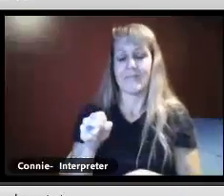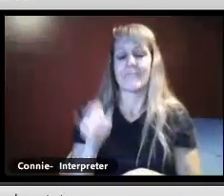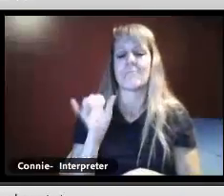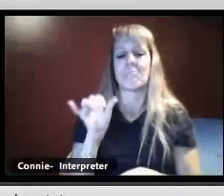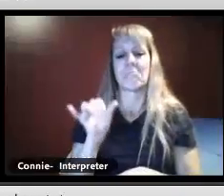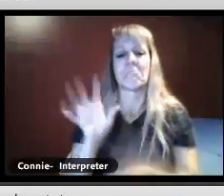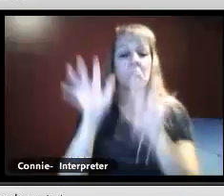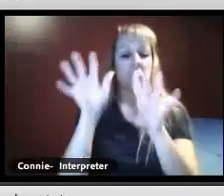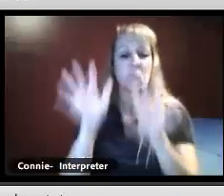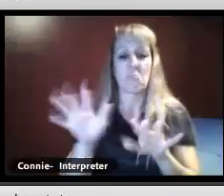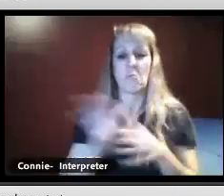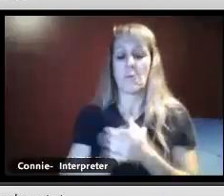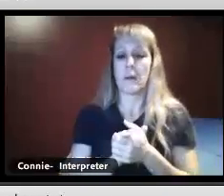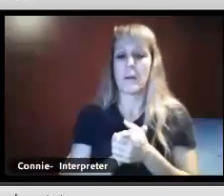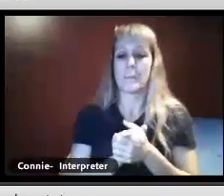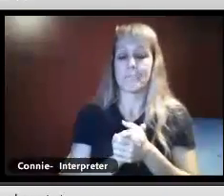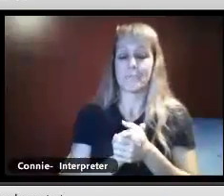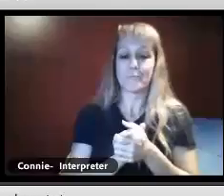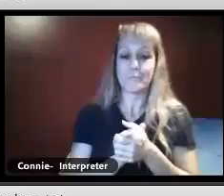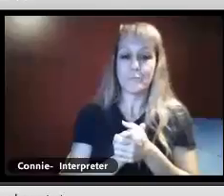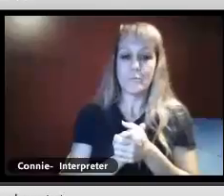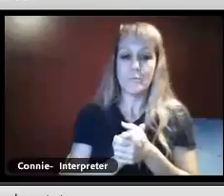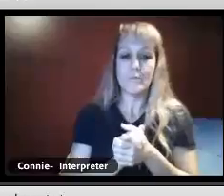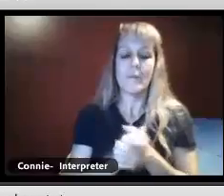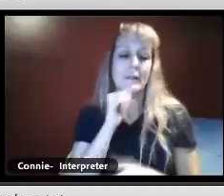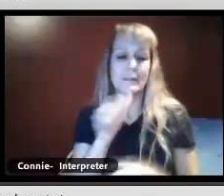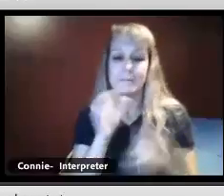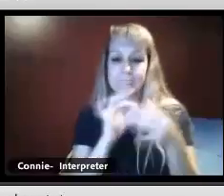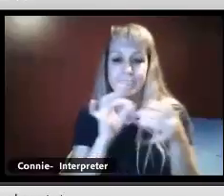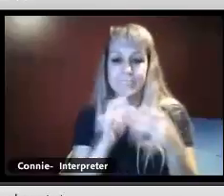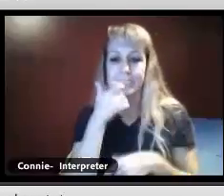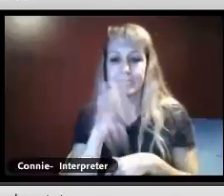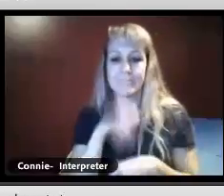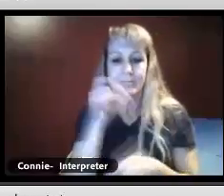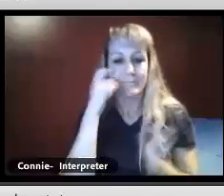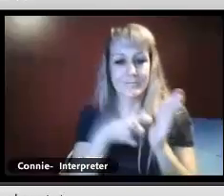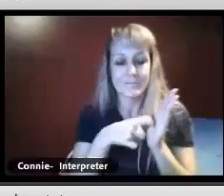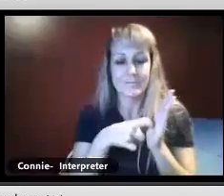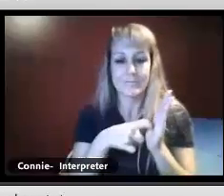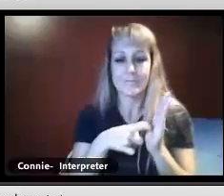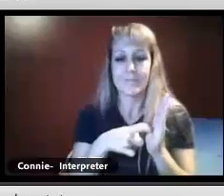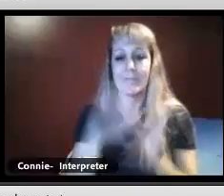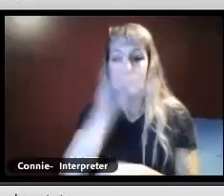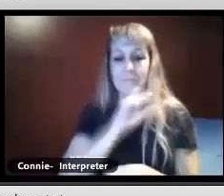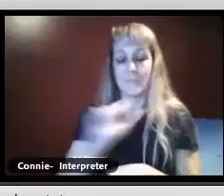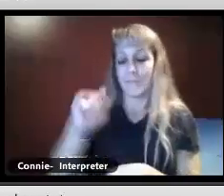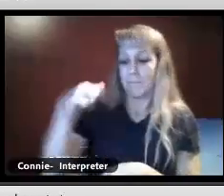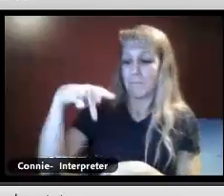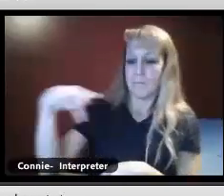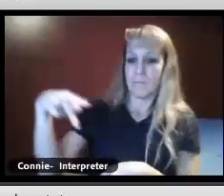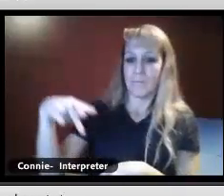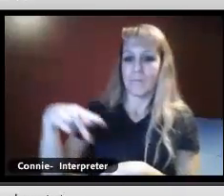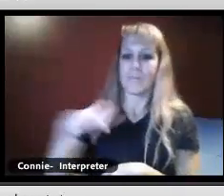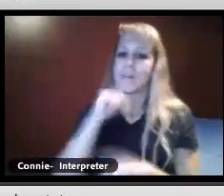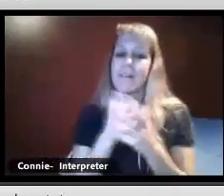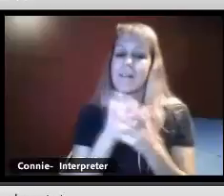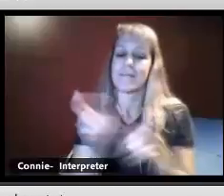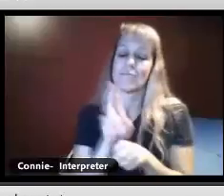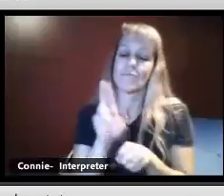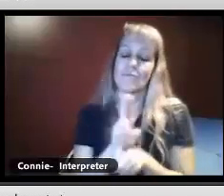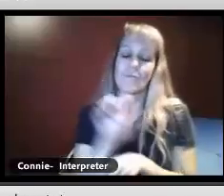Great. I neglected to mention that, or I neglected to notice it. So there's I don't make a lot of use of apps, but I